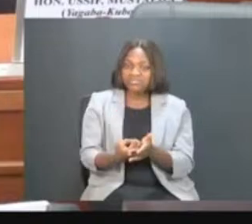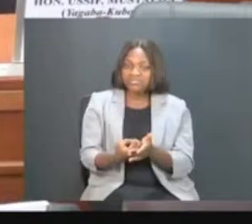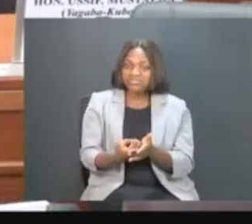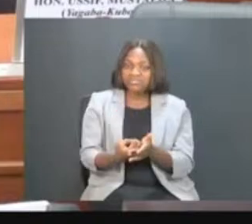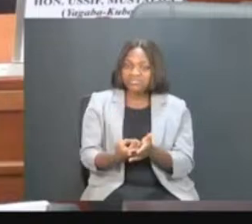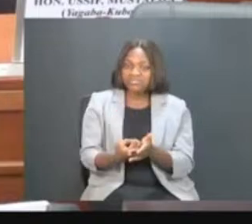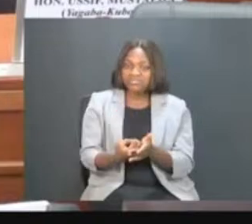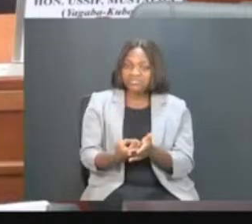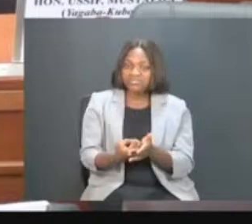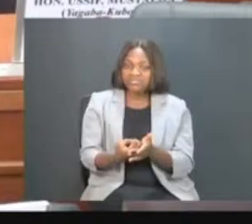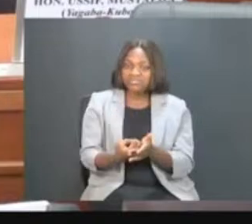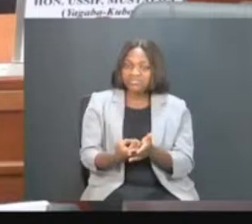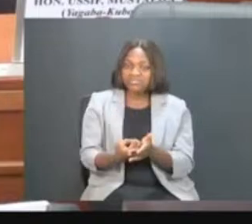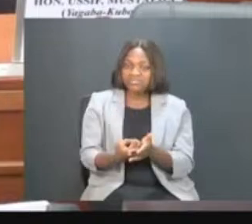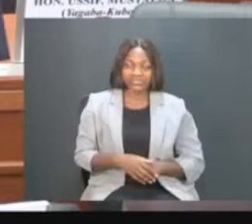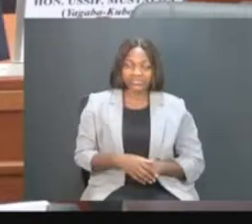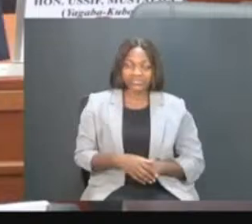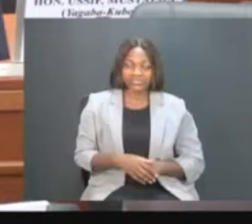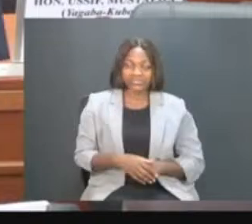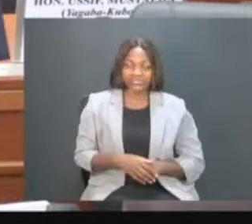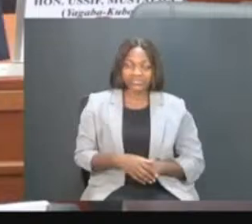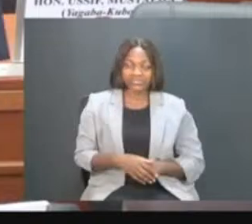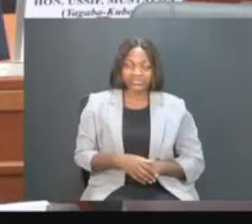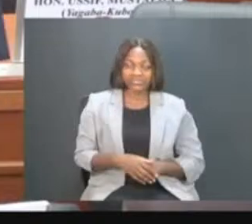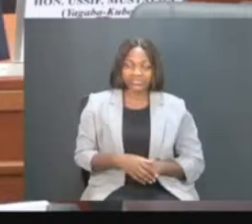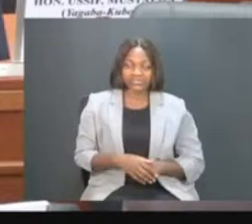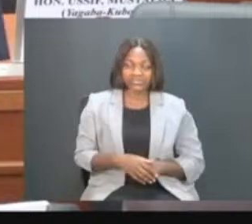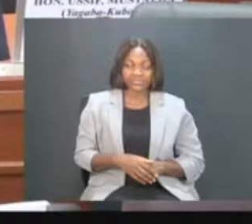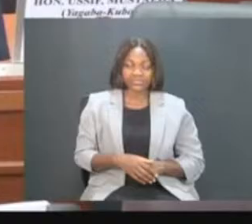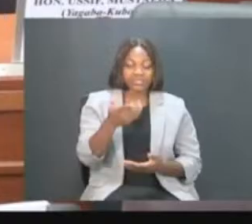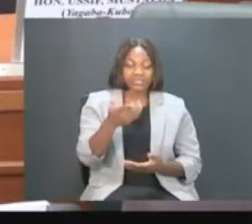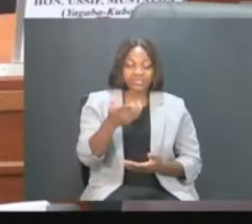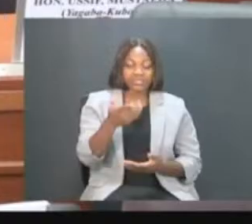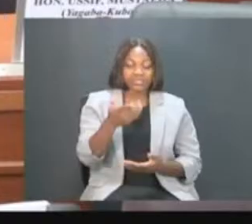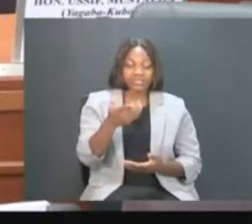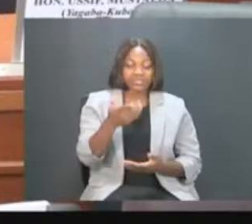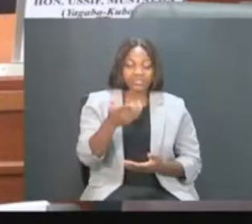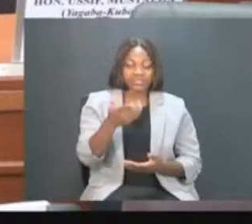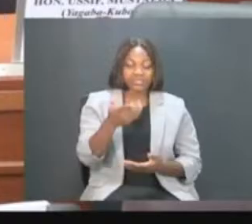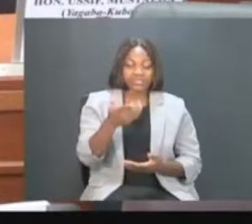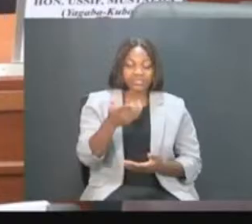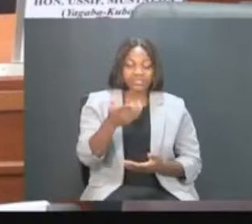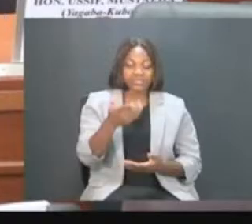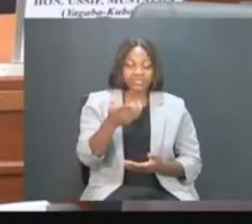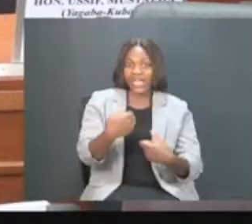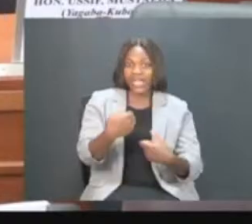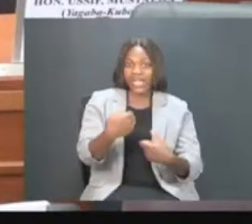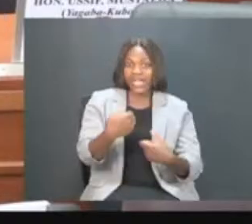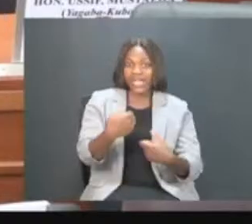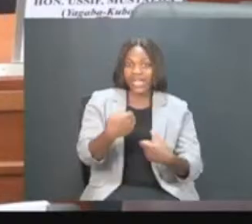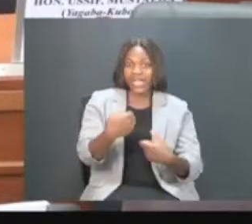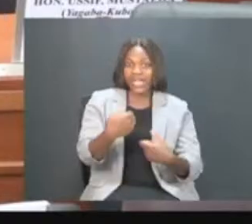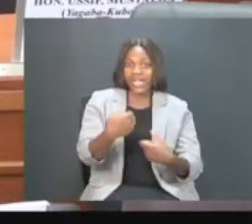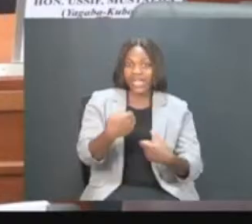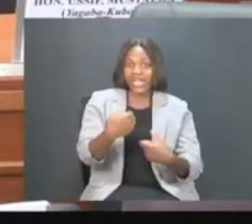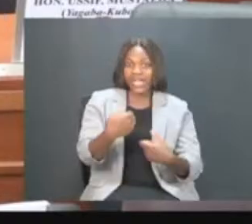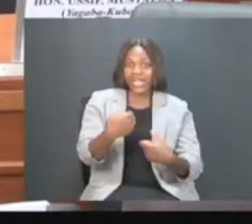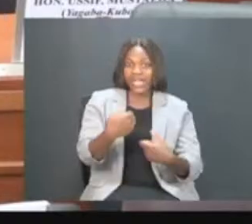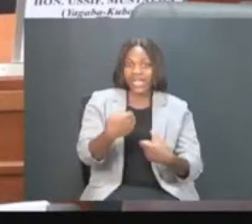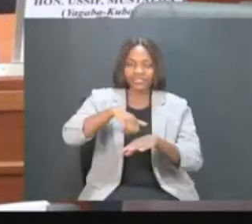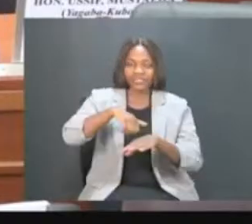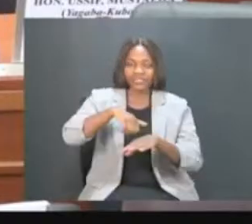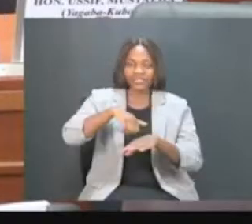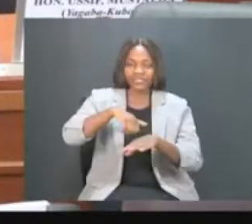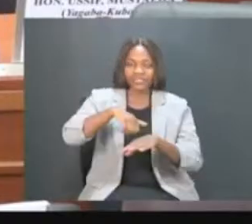So what they are doing is creating an impression in the minds of Ghanaian youth that we are now creating an authority, the authority is working, they are now starting, it